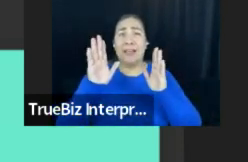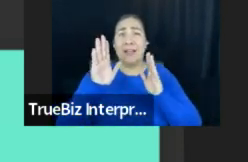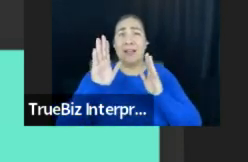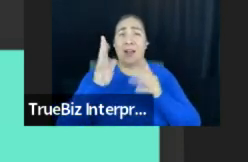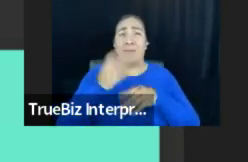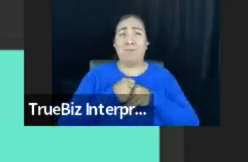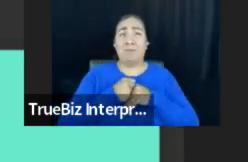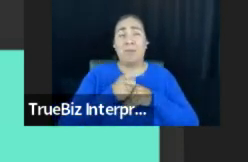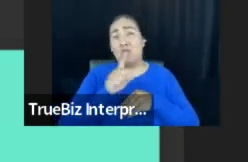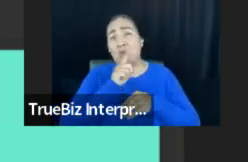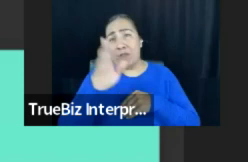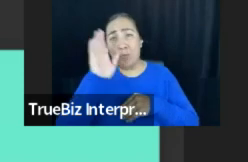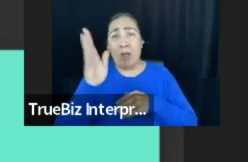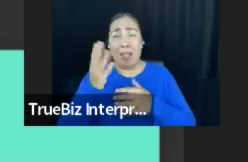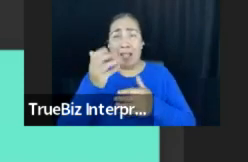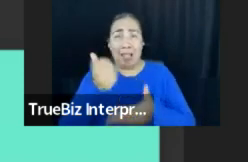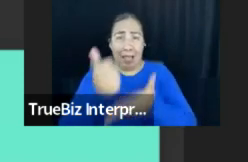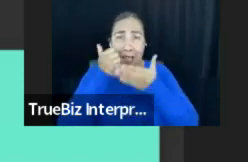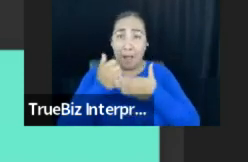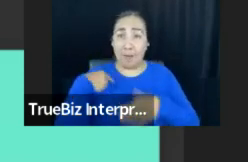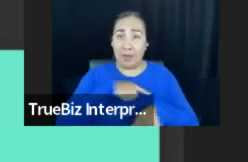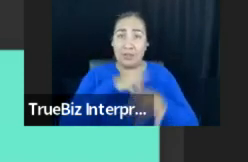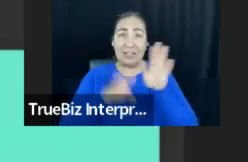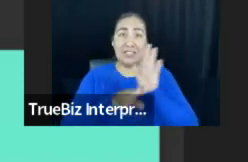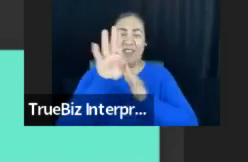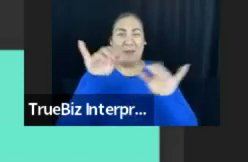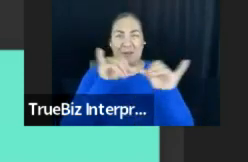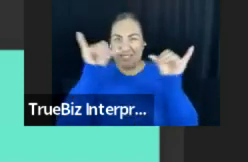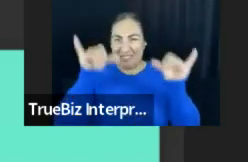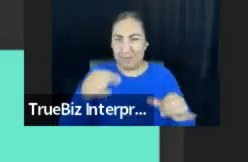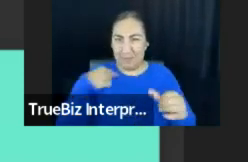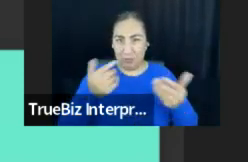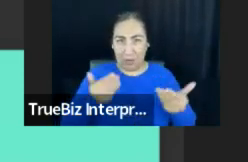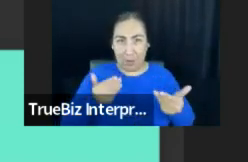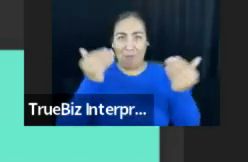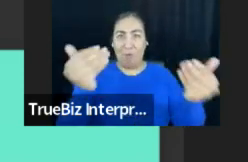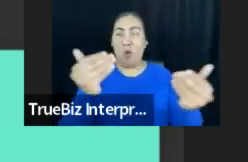develop these systems as we move forward in our caretaking practices.